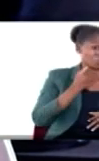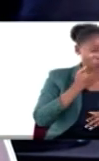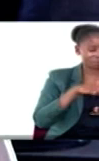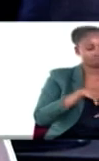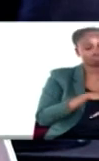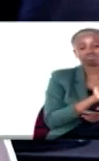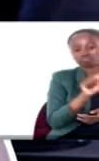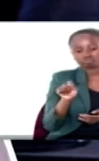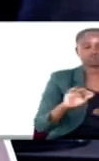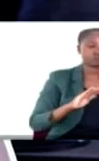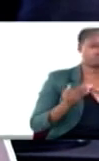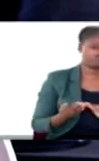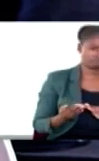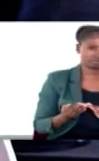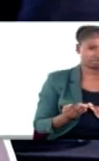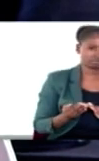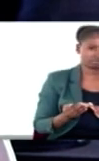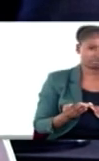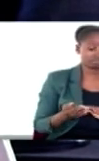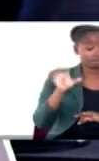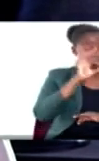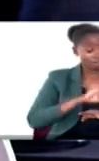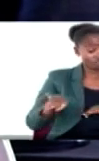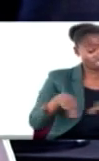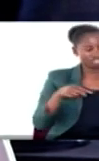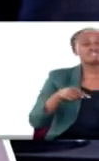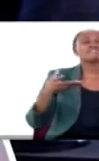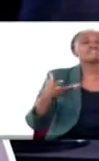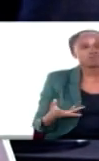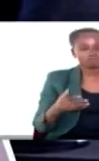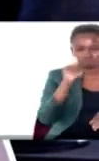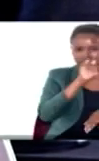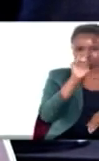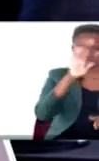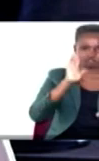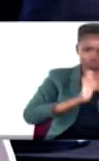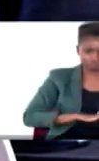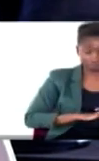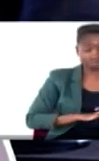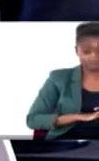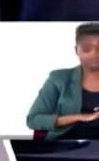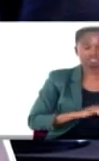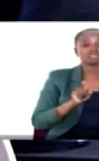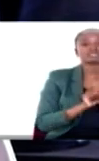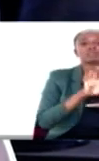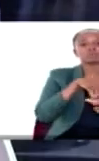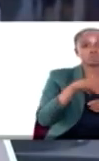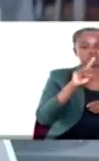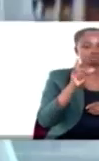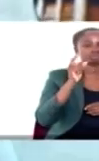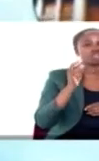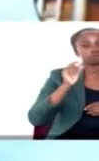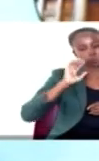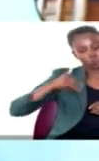communities. This plan of action is about ending crime, including the scourge of gender-based